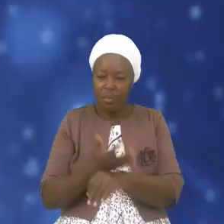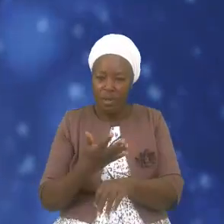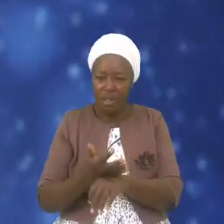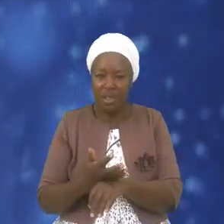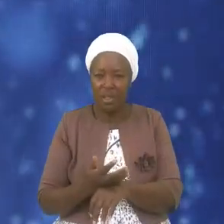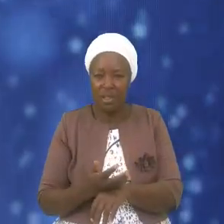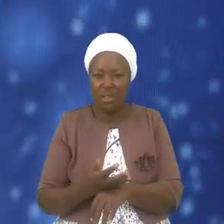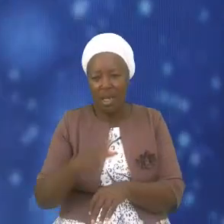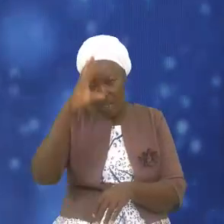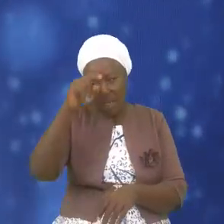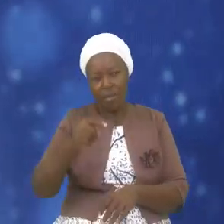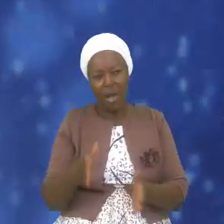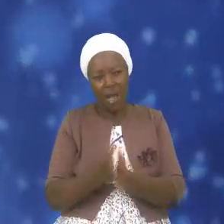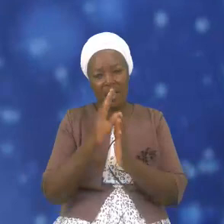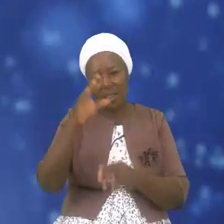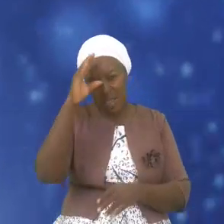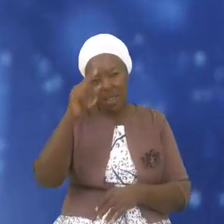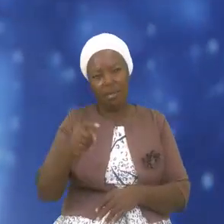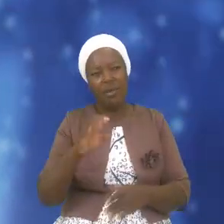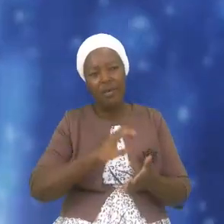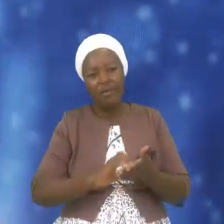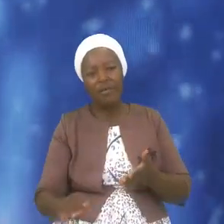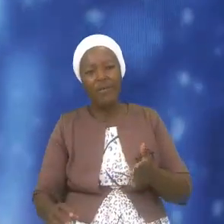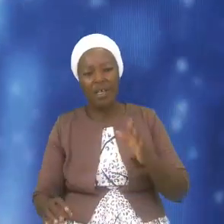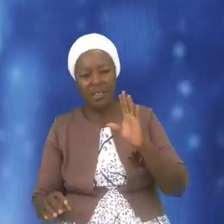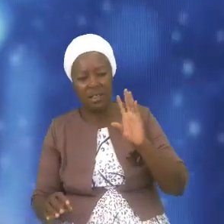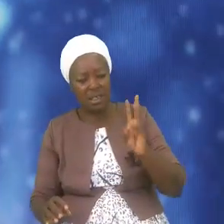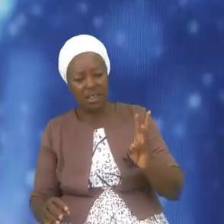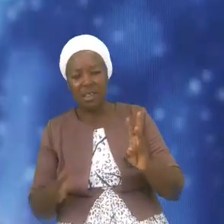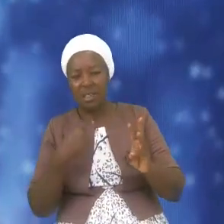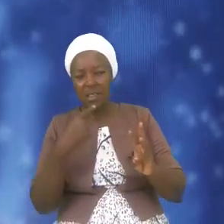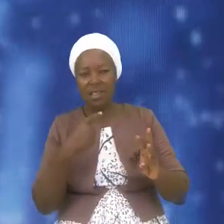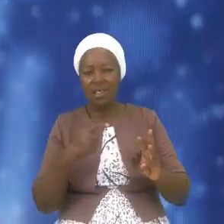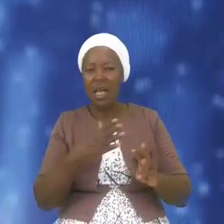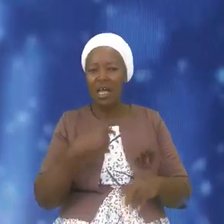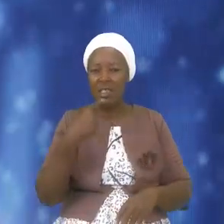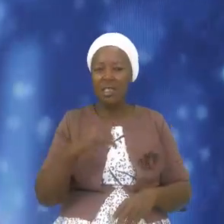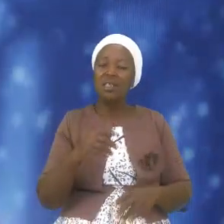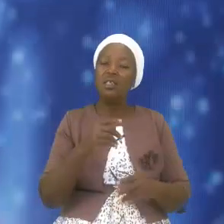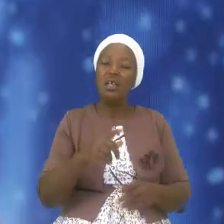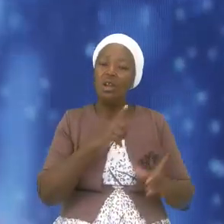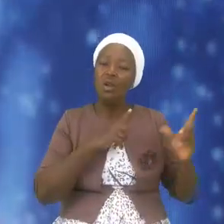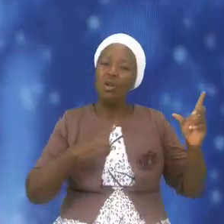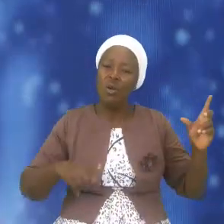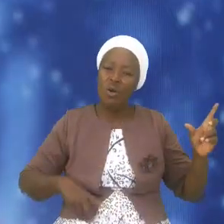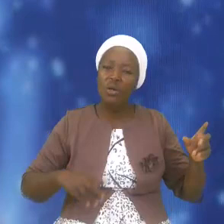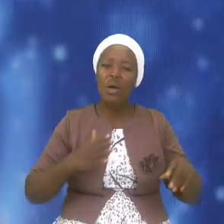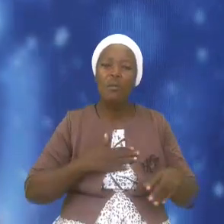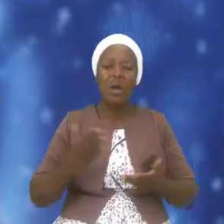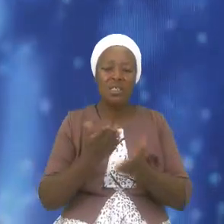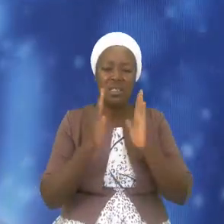says, and saying, Lord, my servant lieth at home sick of the